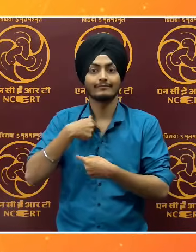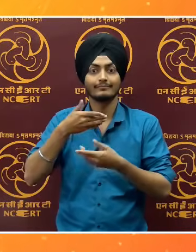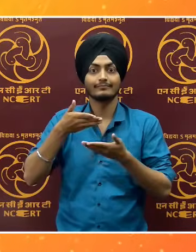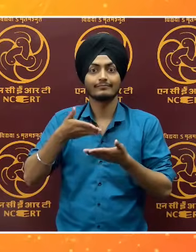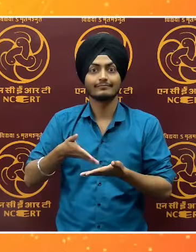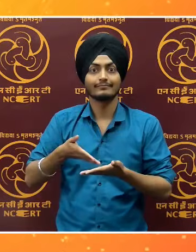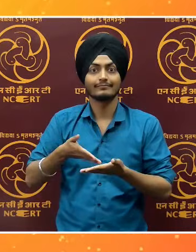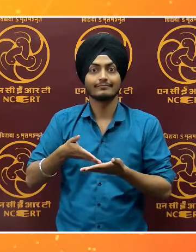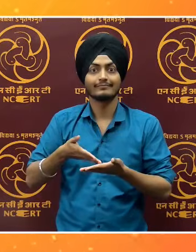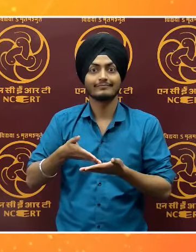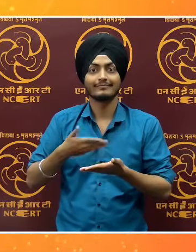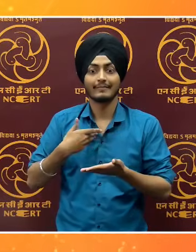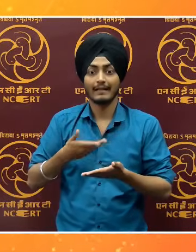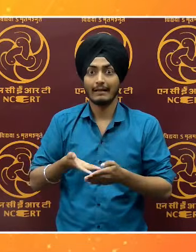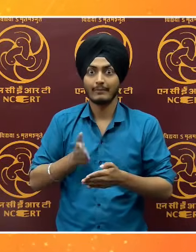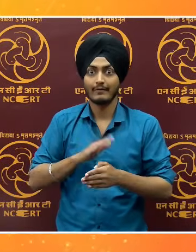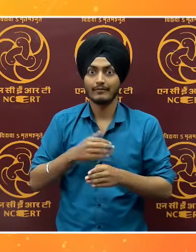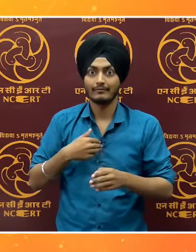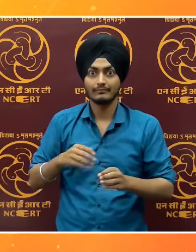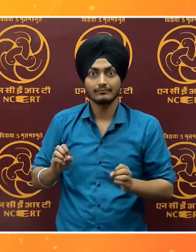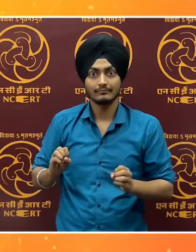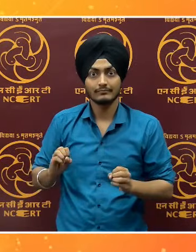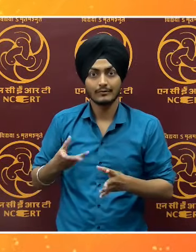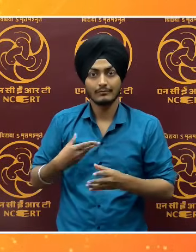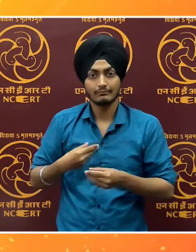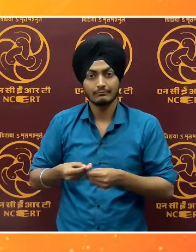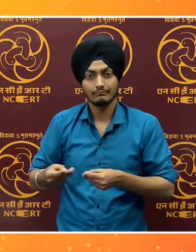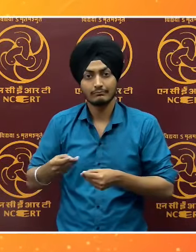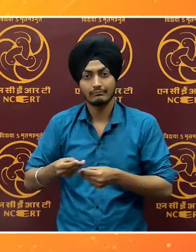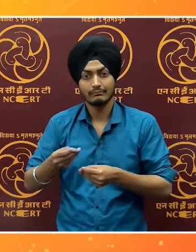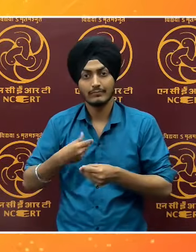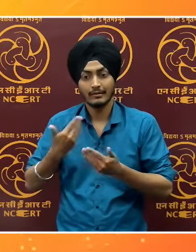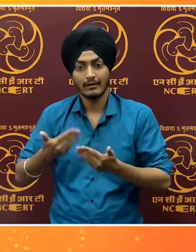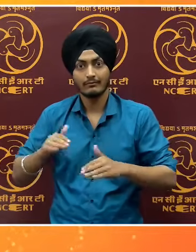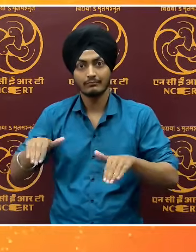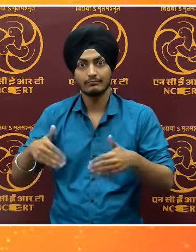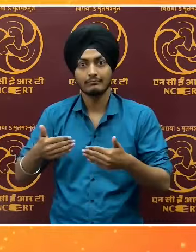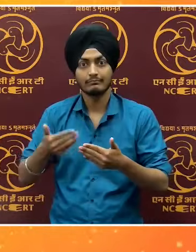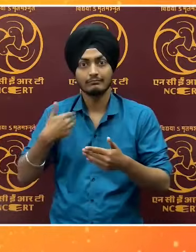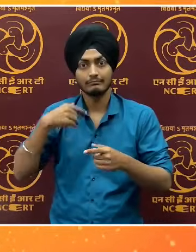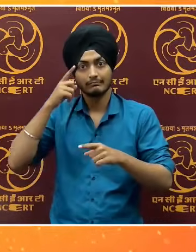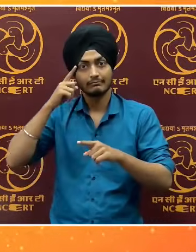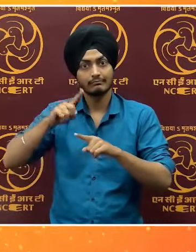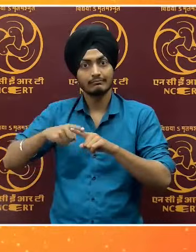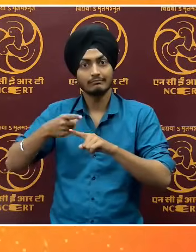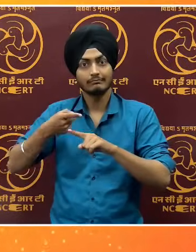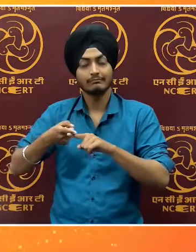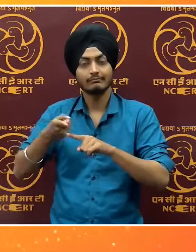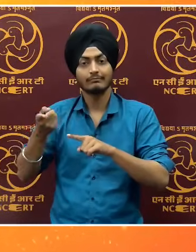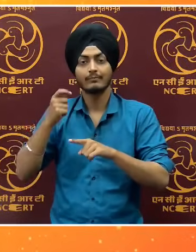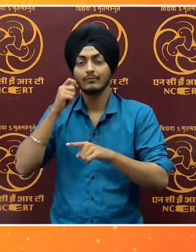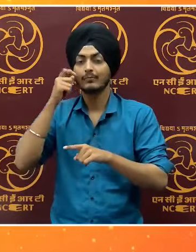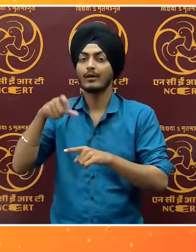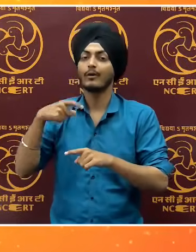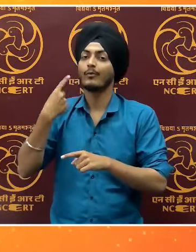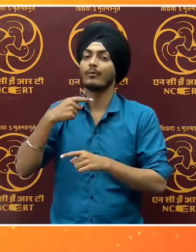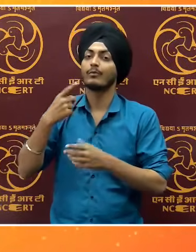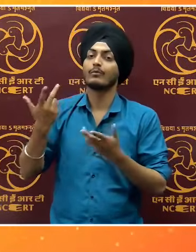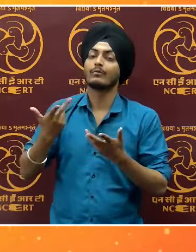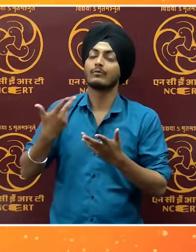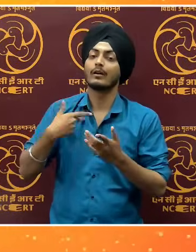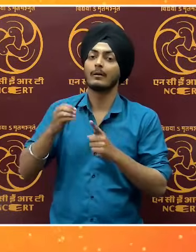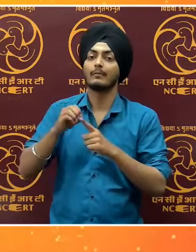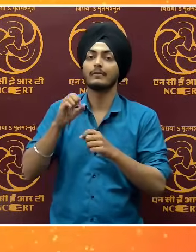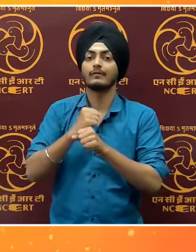Session. Sir, we'll begin this conversation very soon. Let me just introduce you to all our viewers. Sir is a PGT in